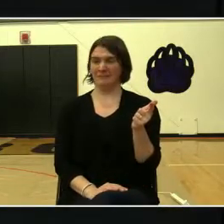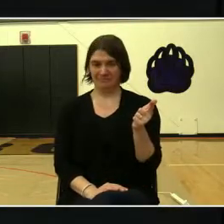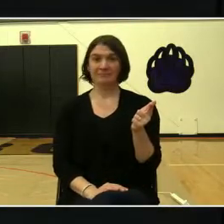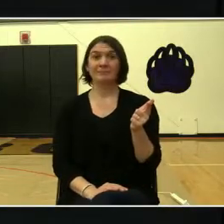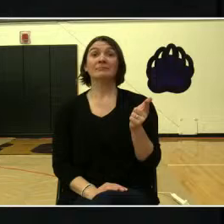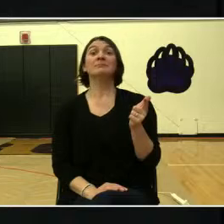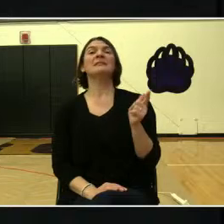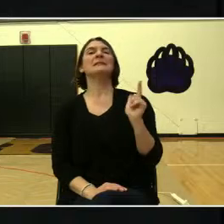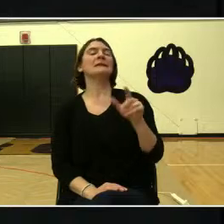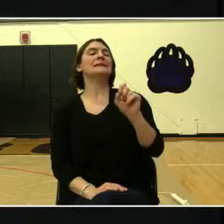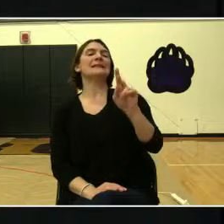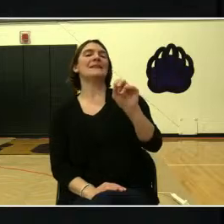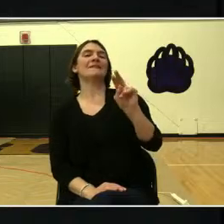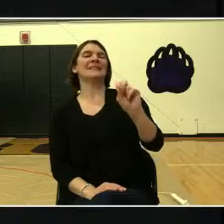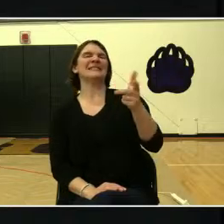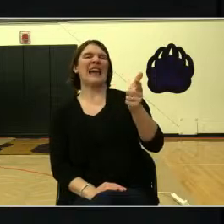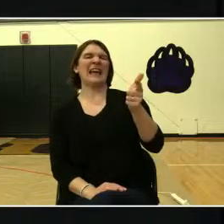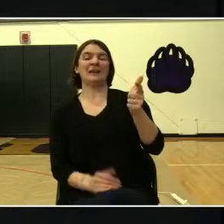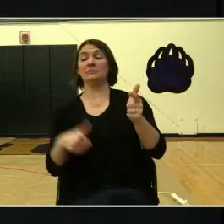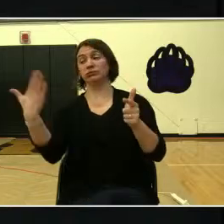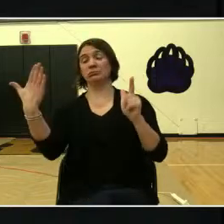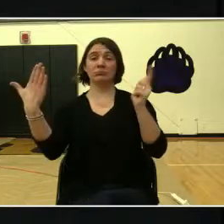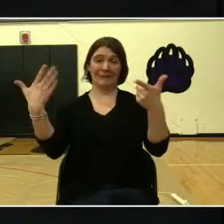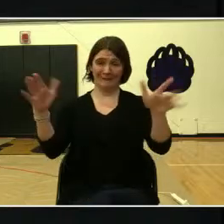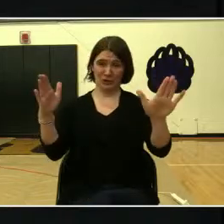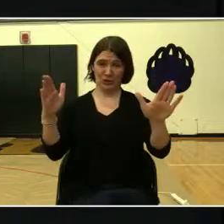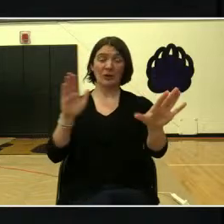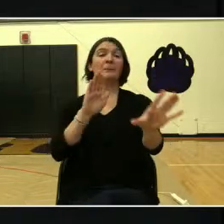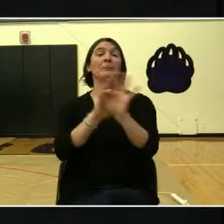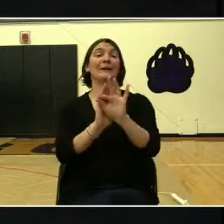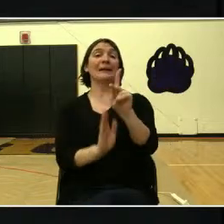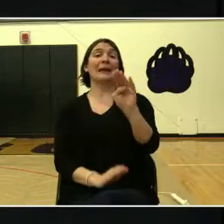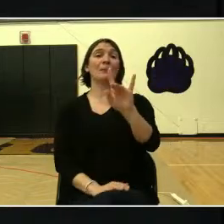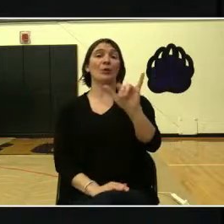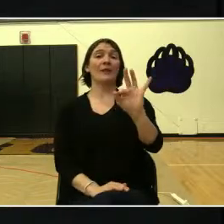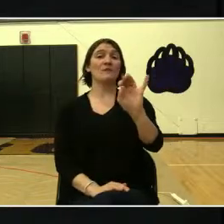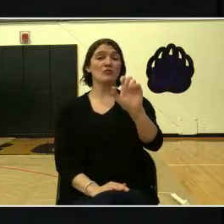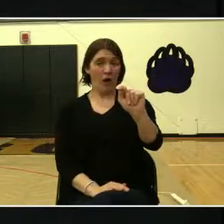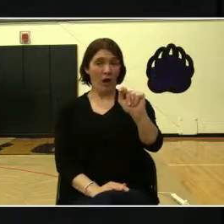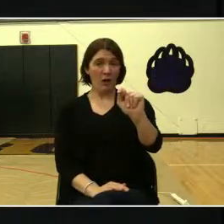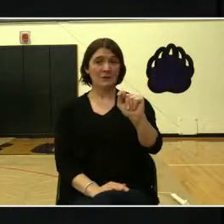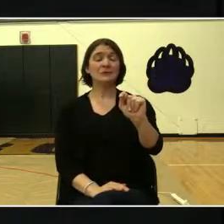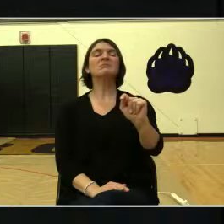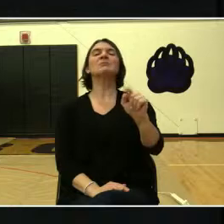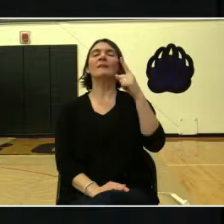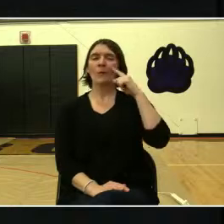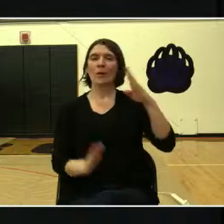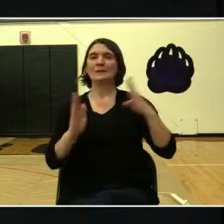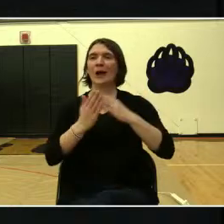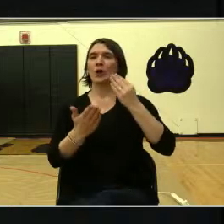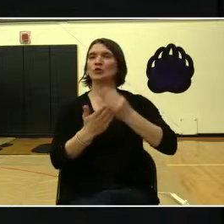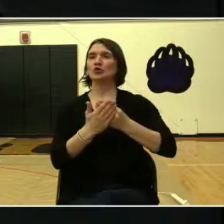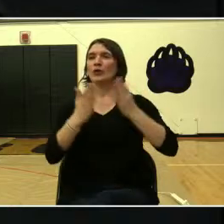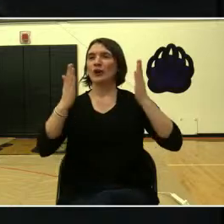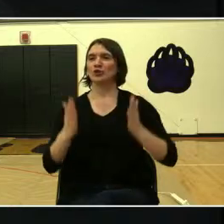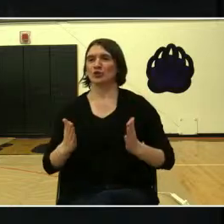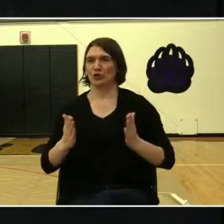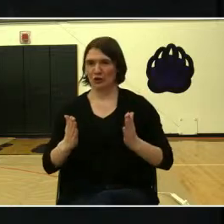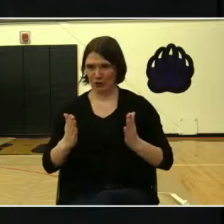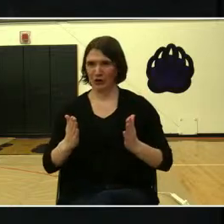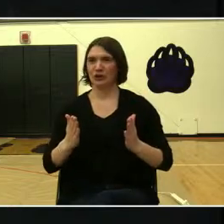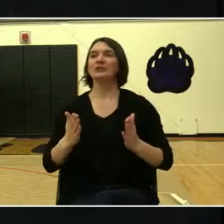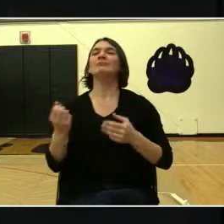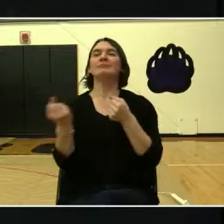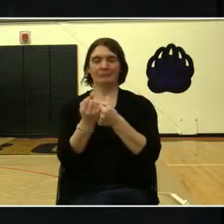Steven seconds it's been moved and seconded that the appointment of Kimberly Frost as Town Treasurer be ratified approved and